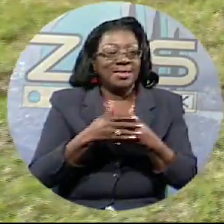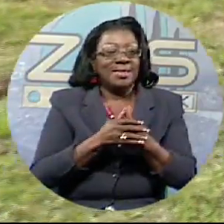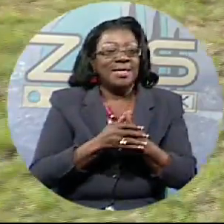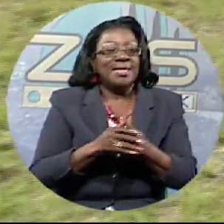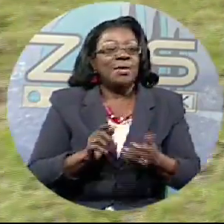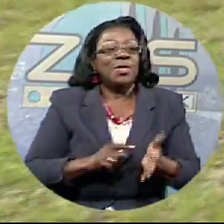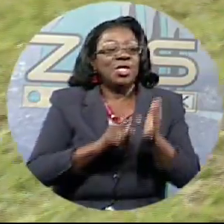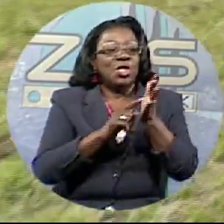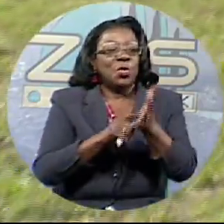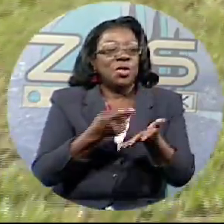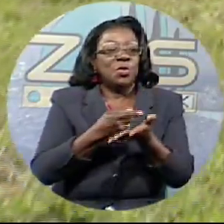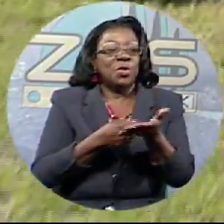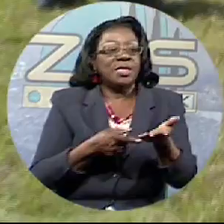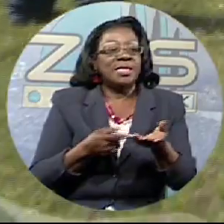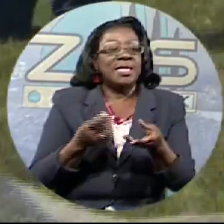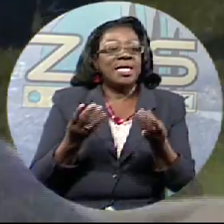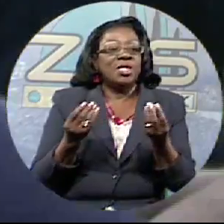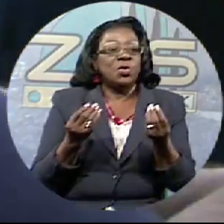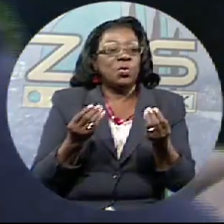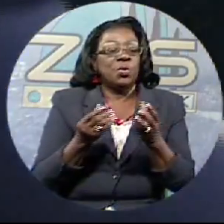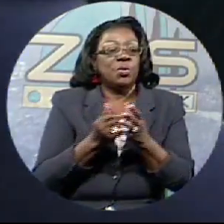to show us what they're made of.